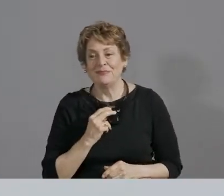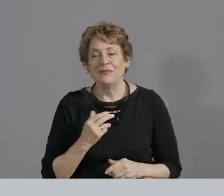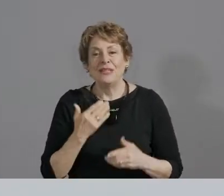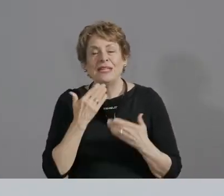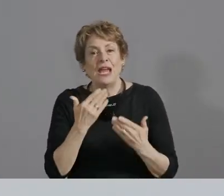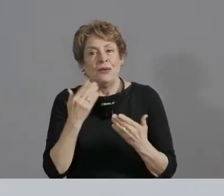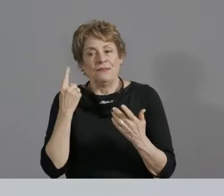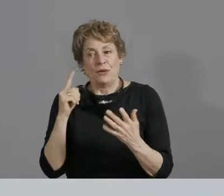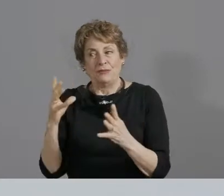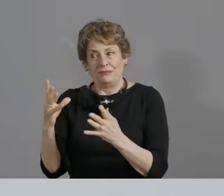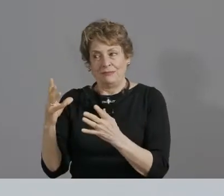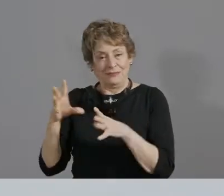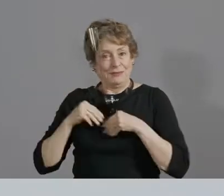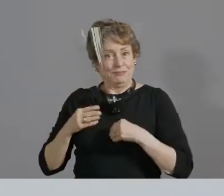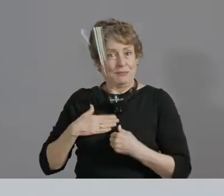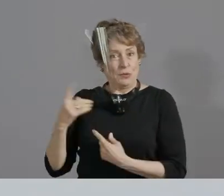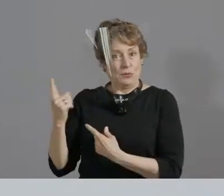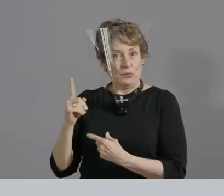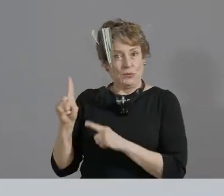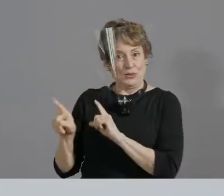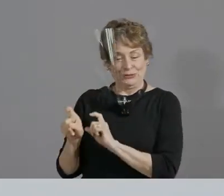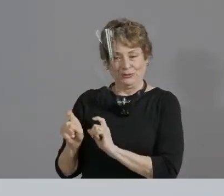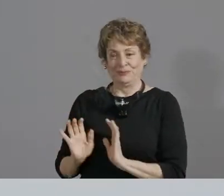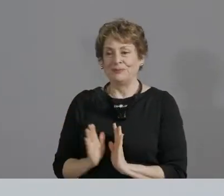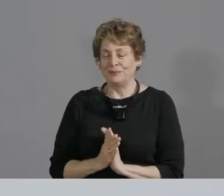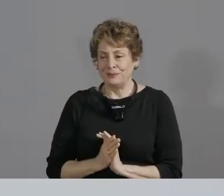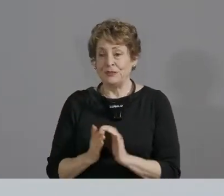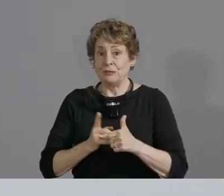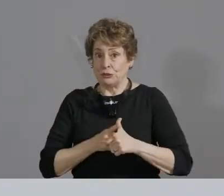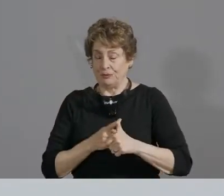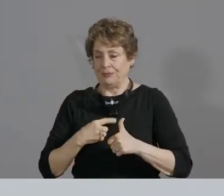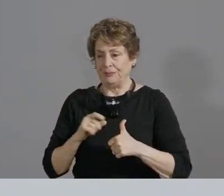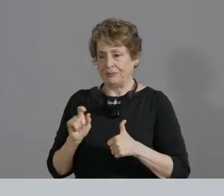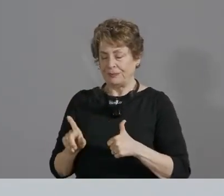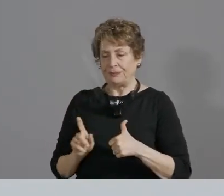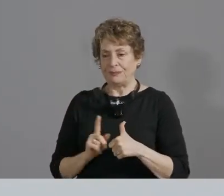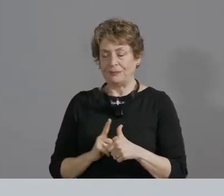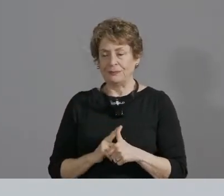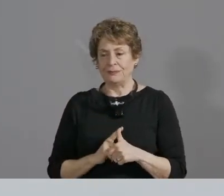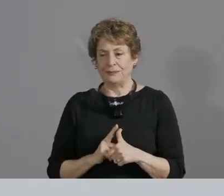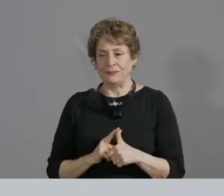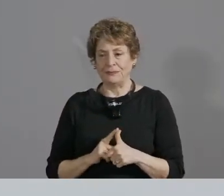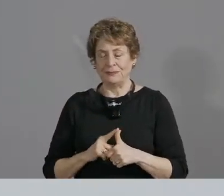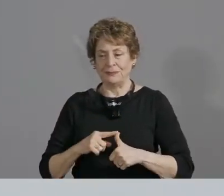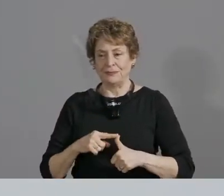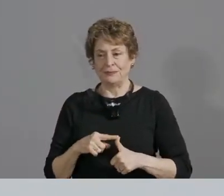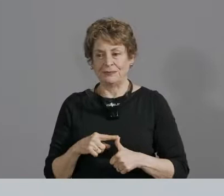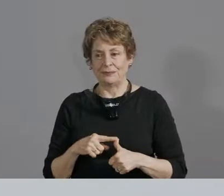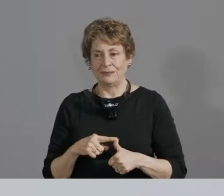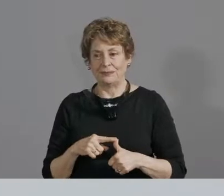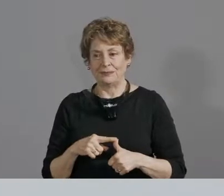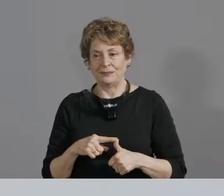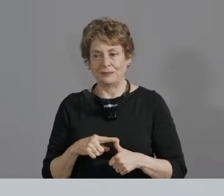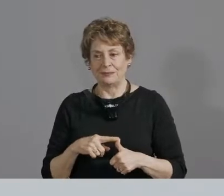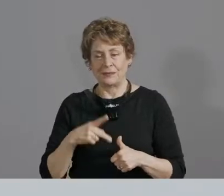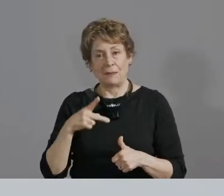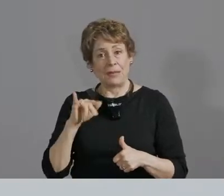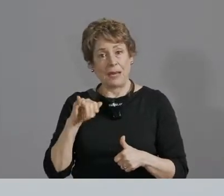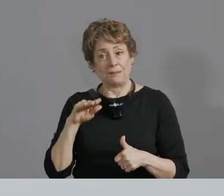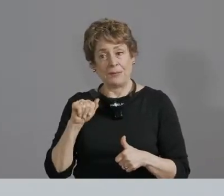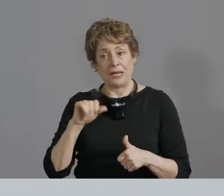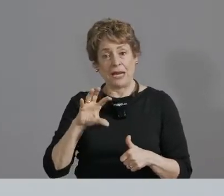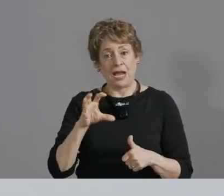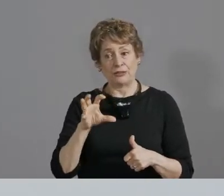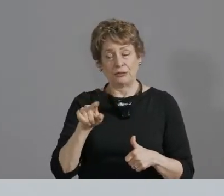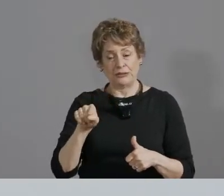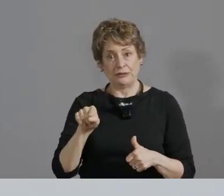questions. So my understanding right now is that Pima County will receive less vaccine next